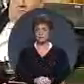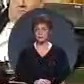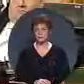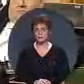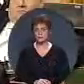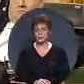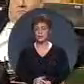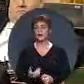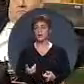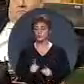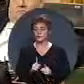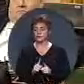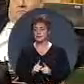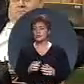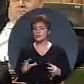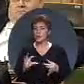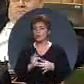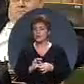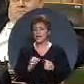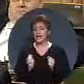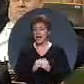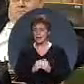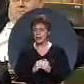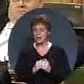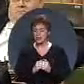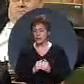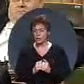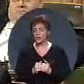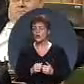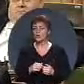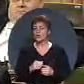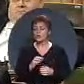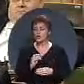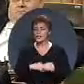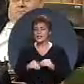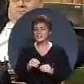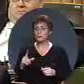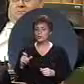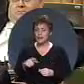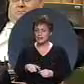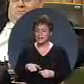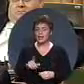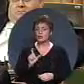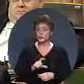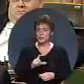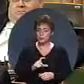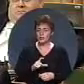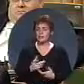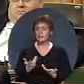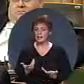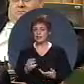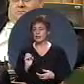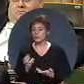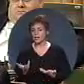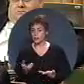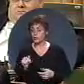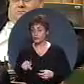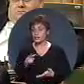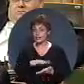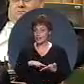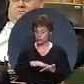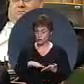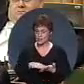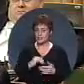in Ontario and Quebec, studied the incidence of cancer, and that has been published in the International Journal of Cancer, and it